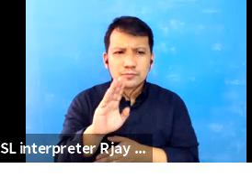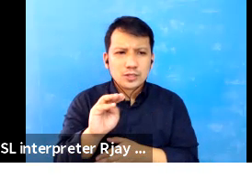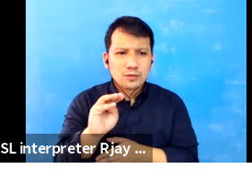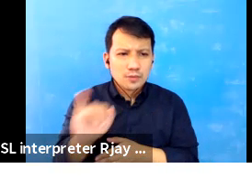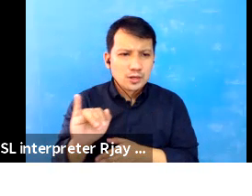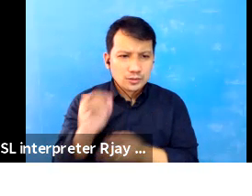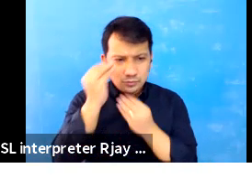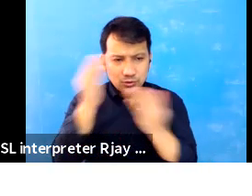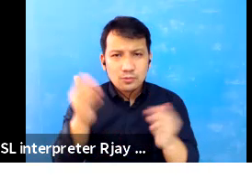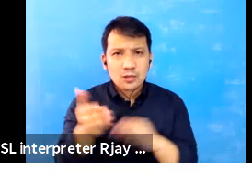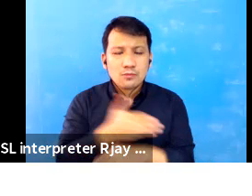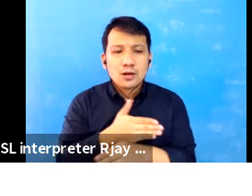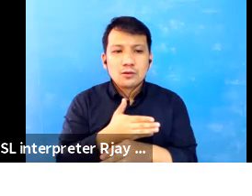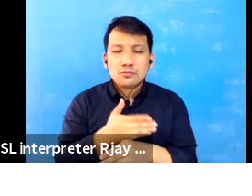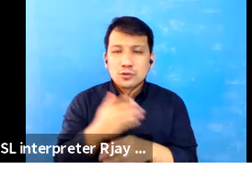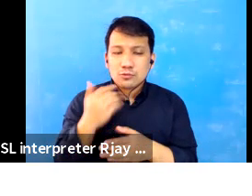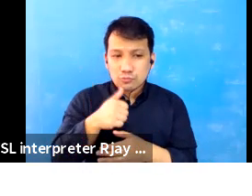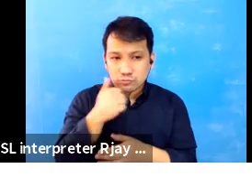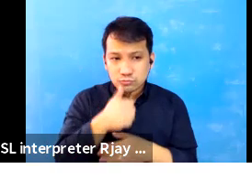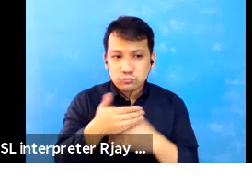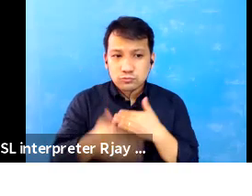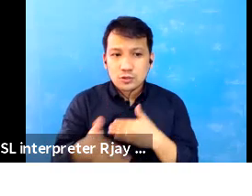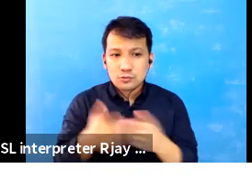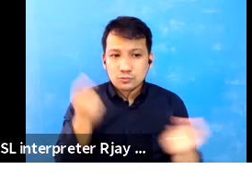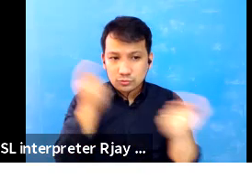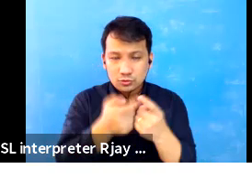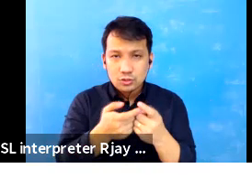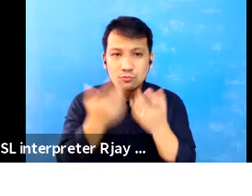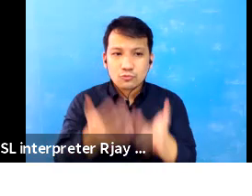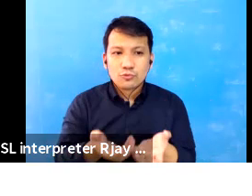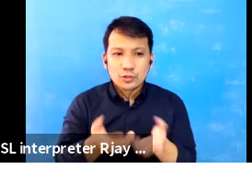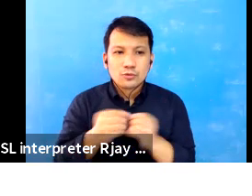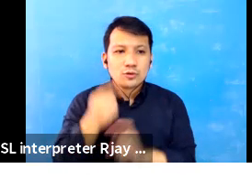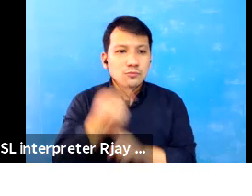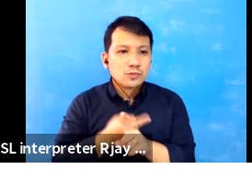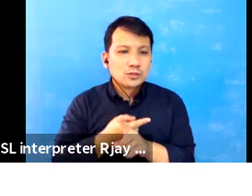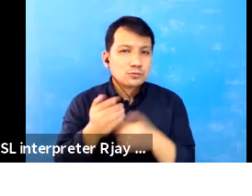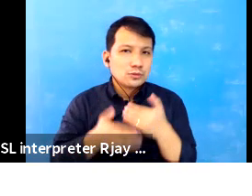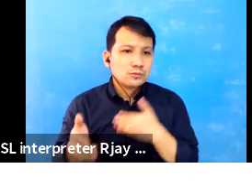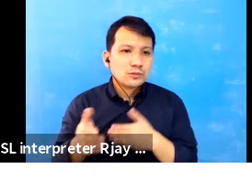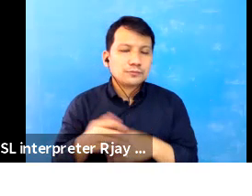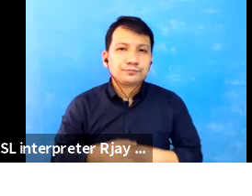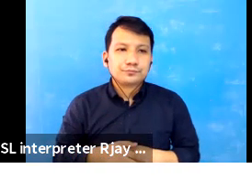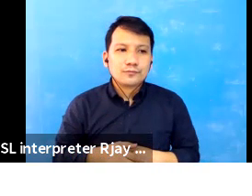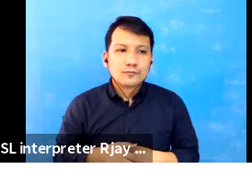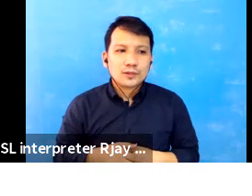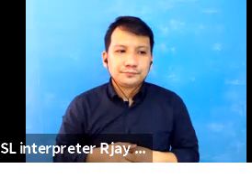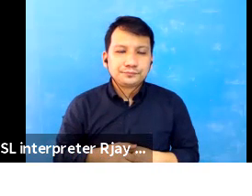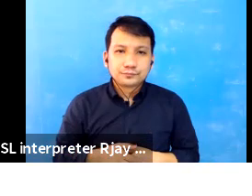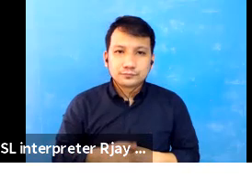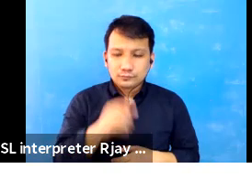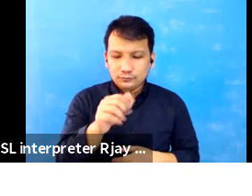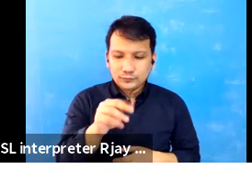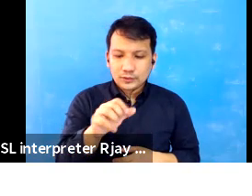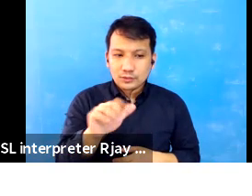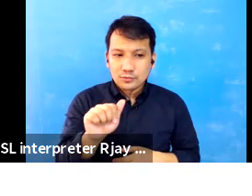the pre-pregnant women and then track it according to the weight gain for the month in pregnancy. And then, of course, anemia, which